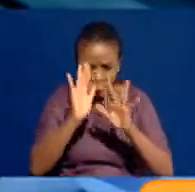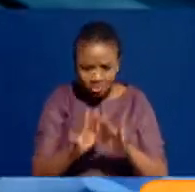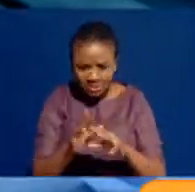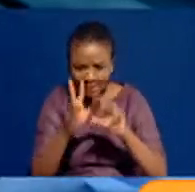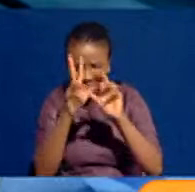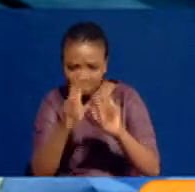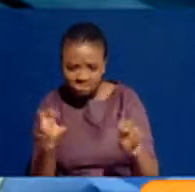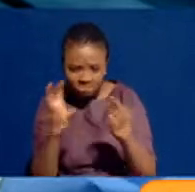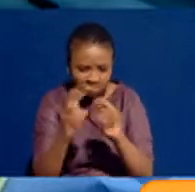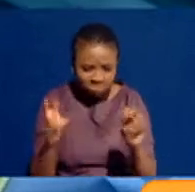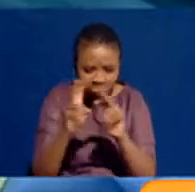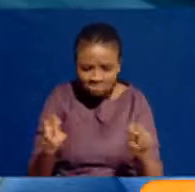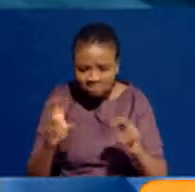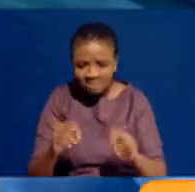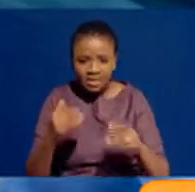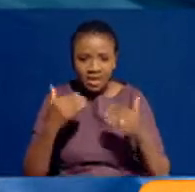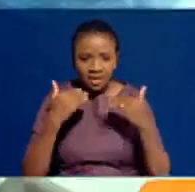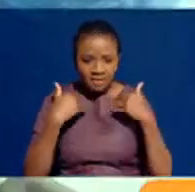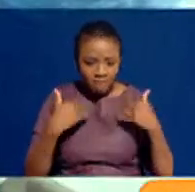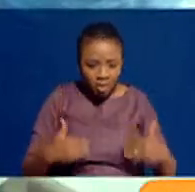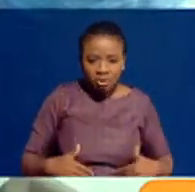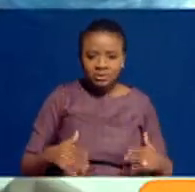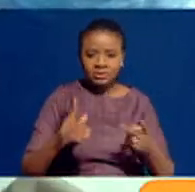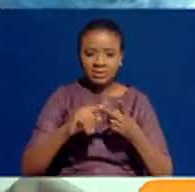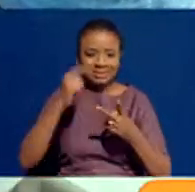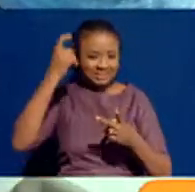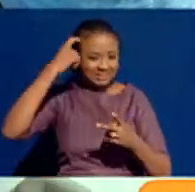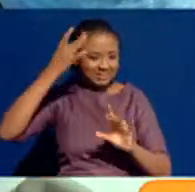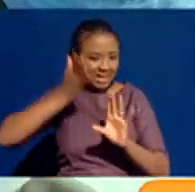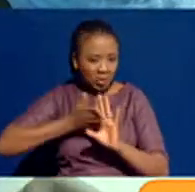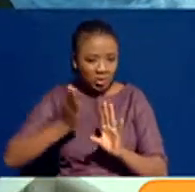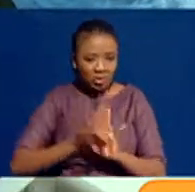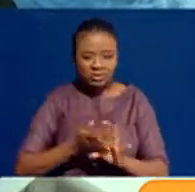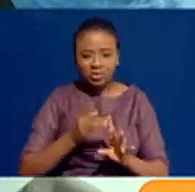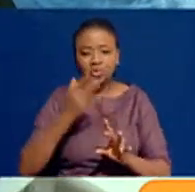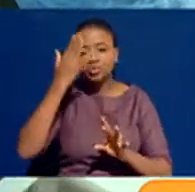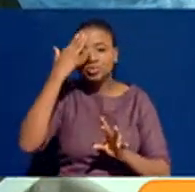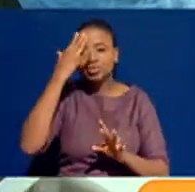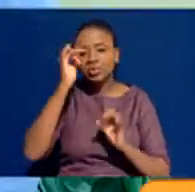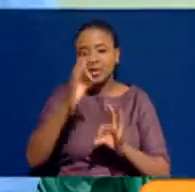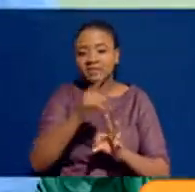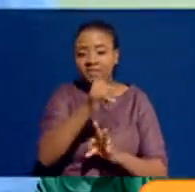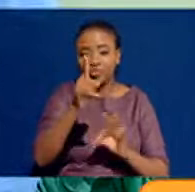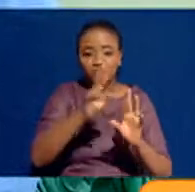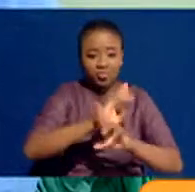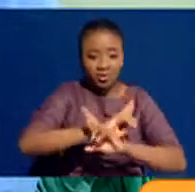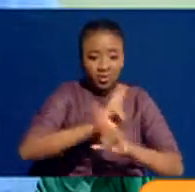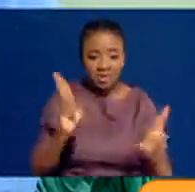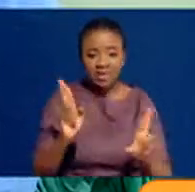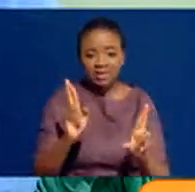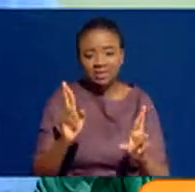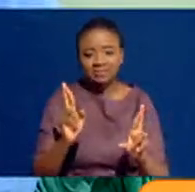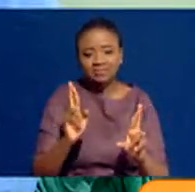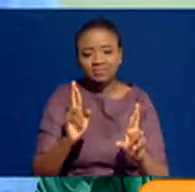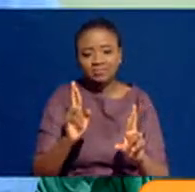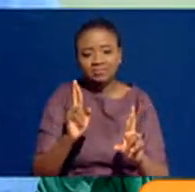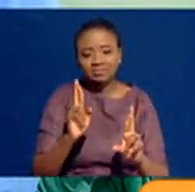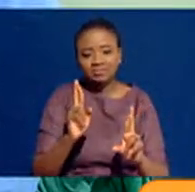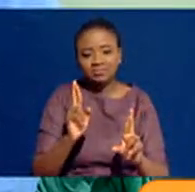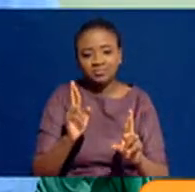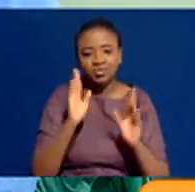physical as well as a psychological evaluation to determine whether you are ready to commit to a healthier